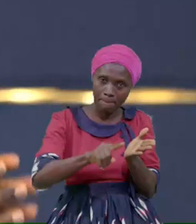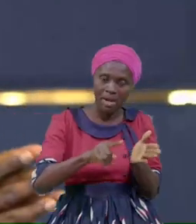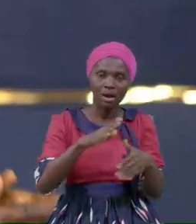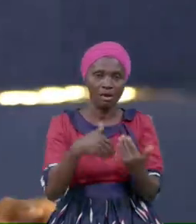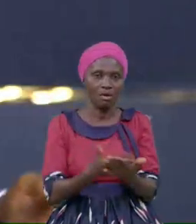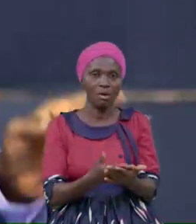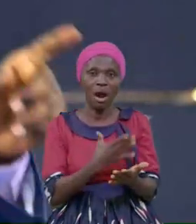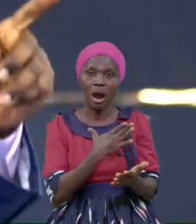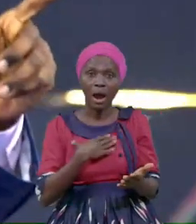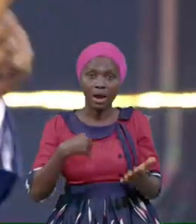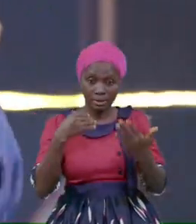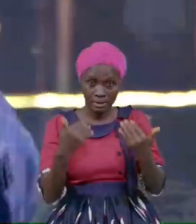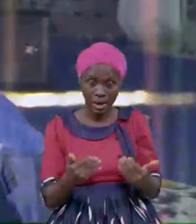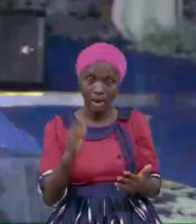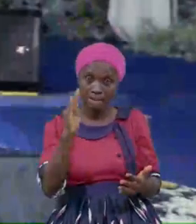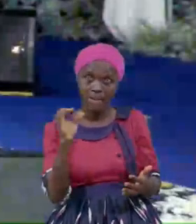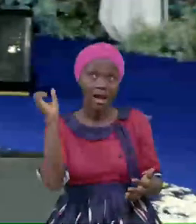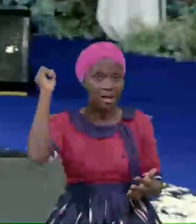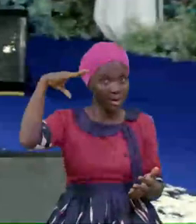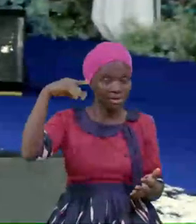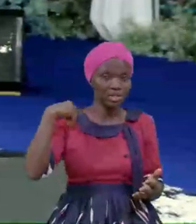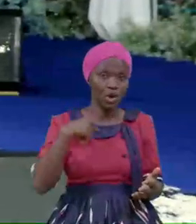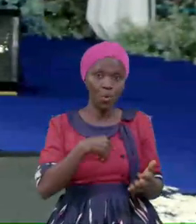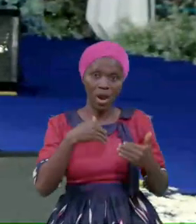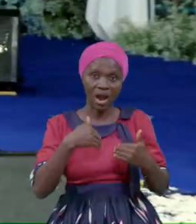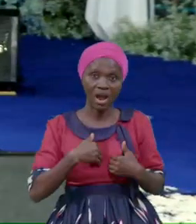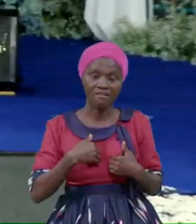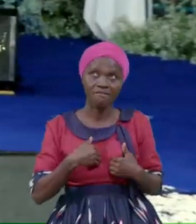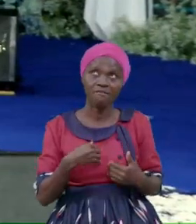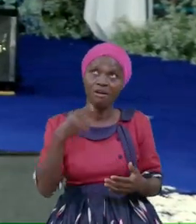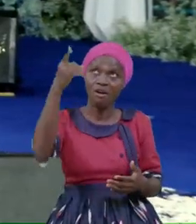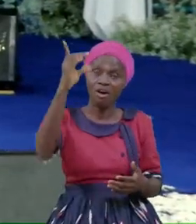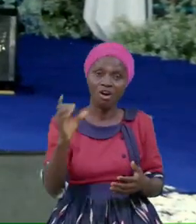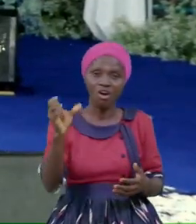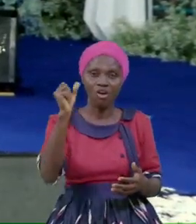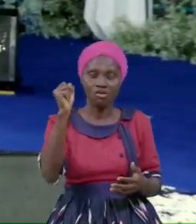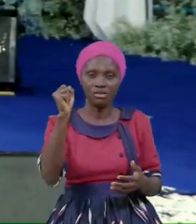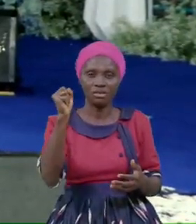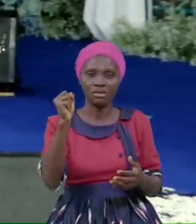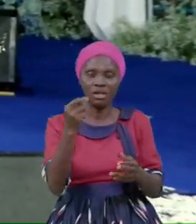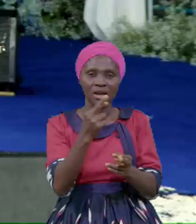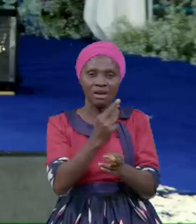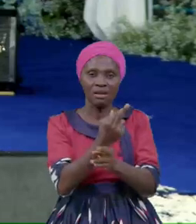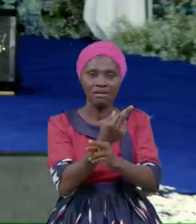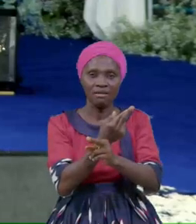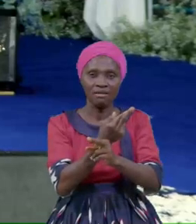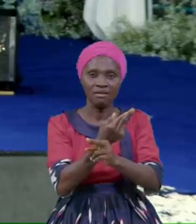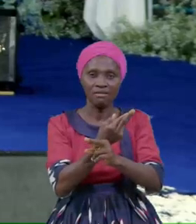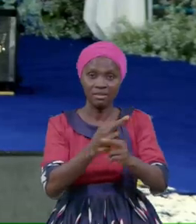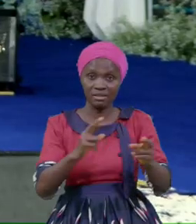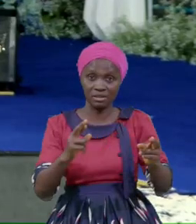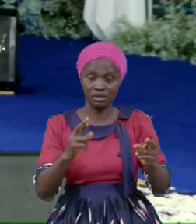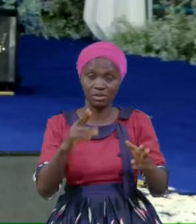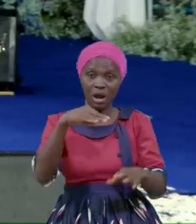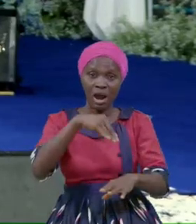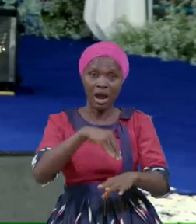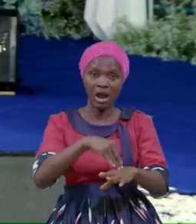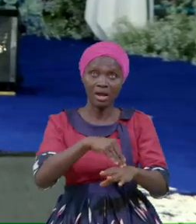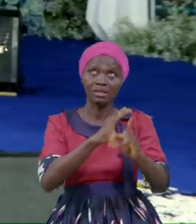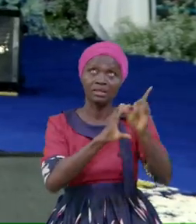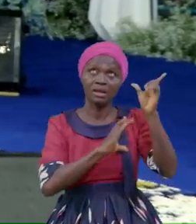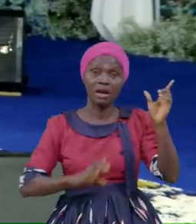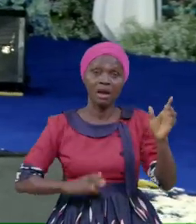we have God's redemption at Christ's expense.